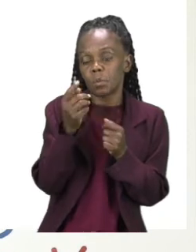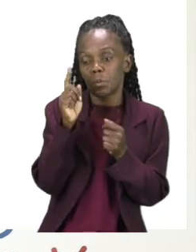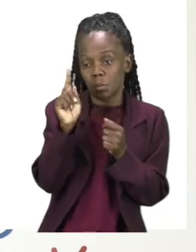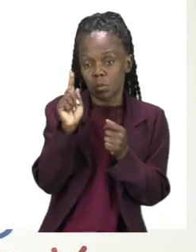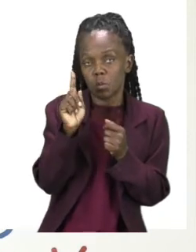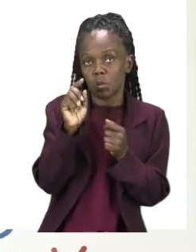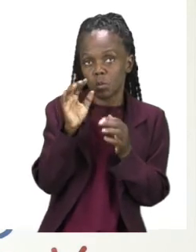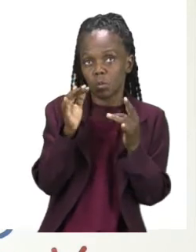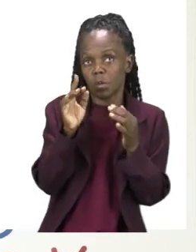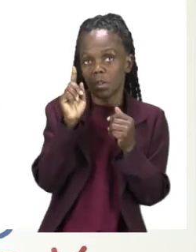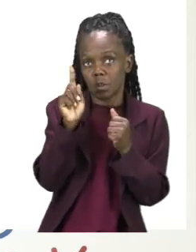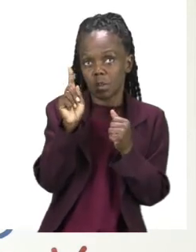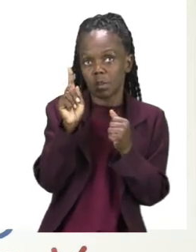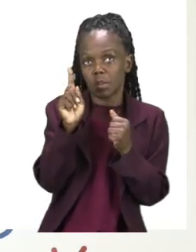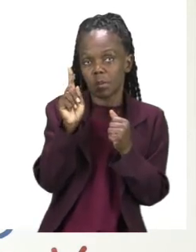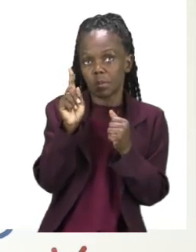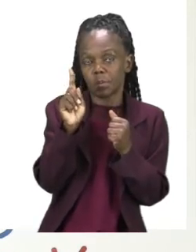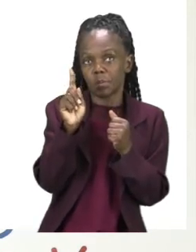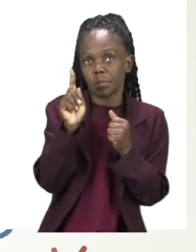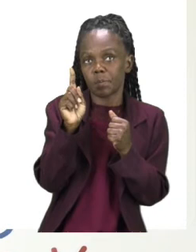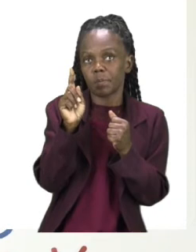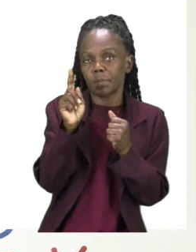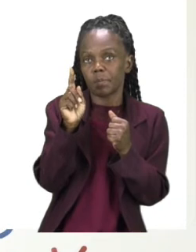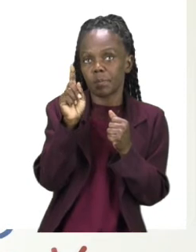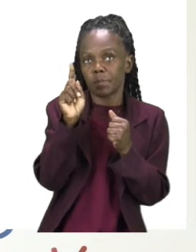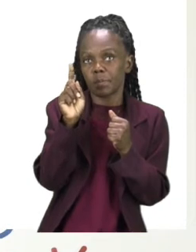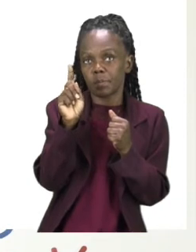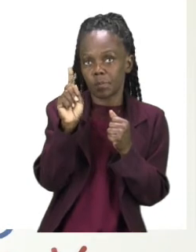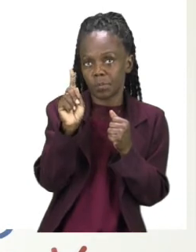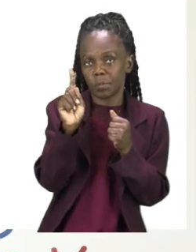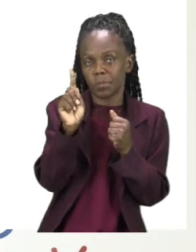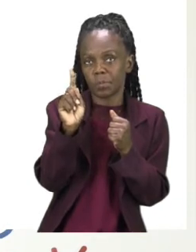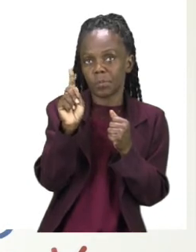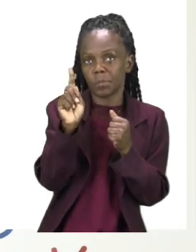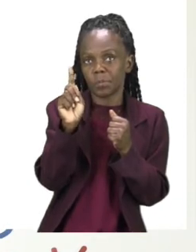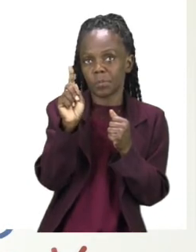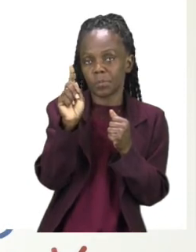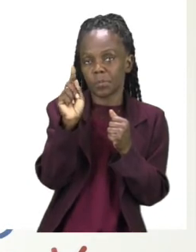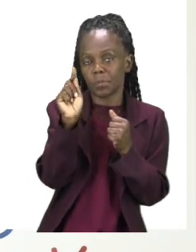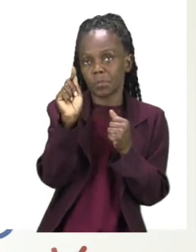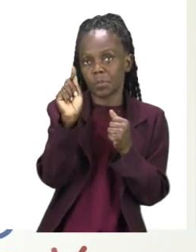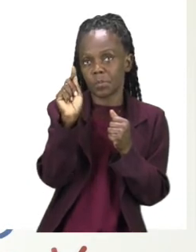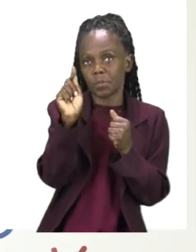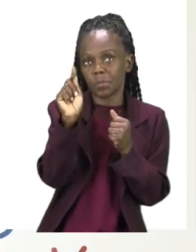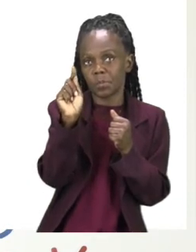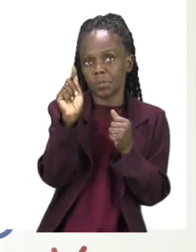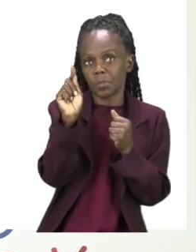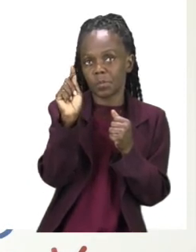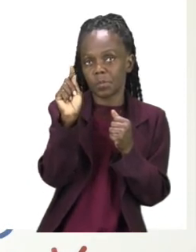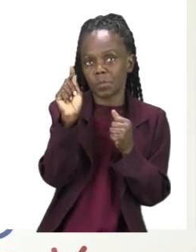draw number 5 in the air, everyone. Let's go. Take your finger. We're going to start with his